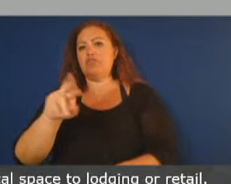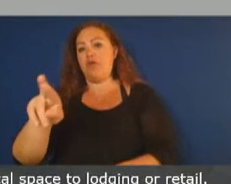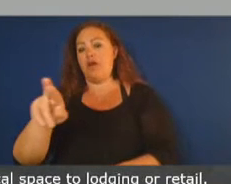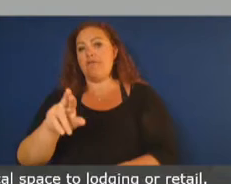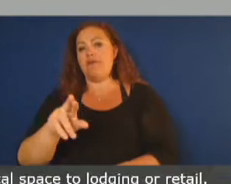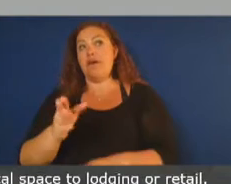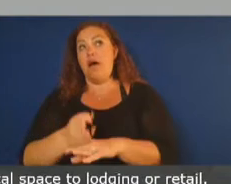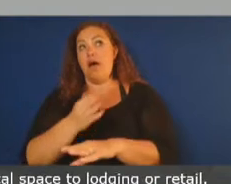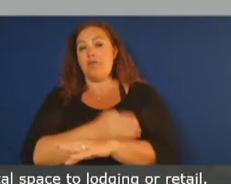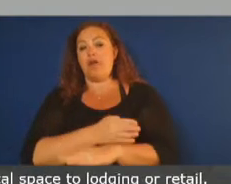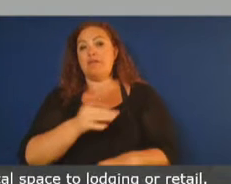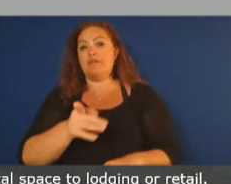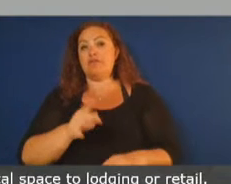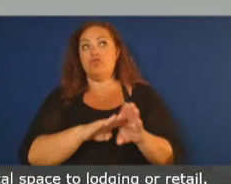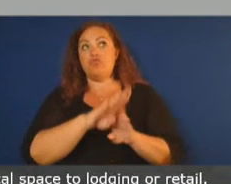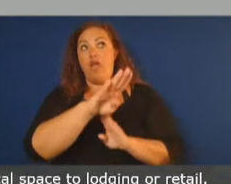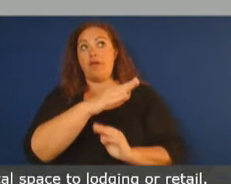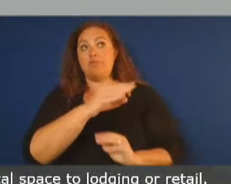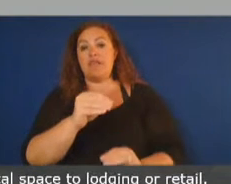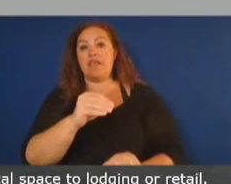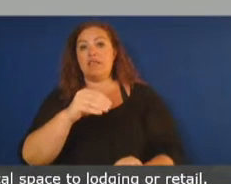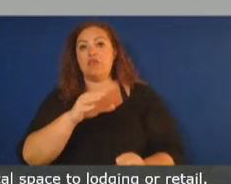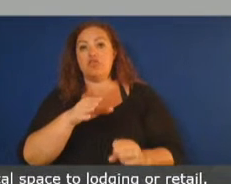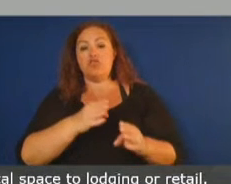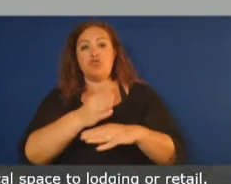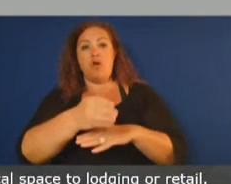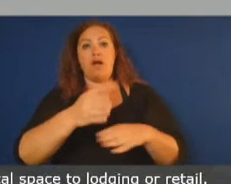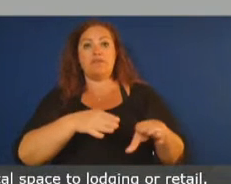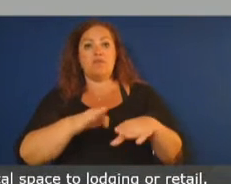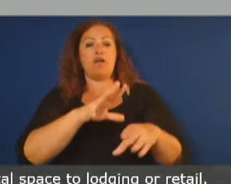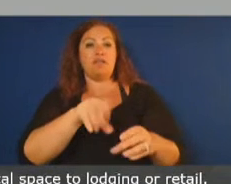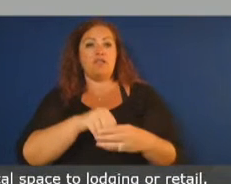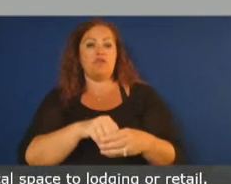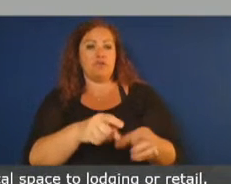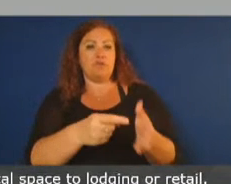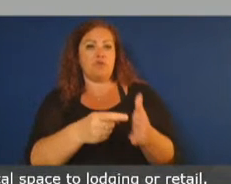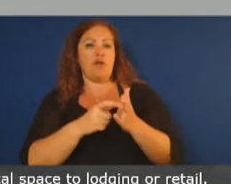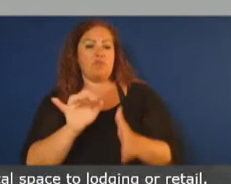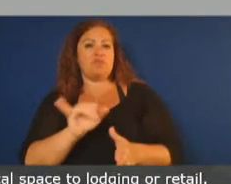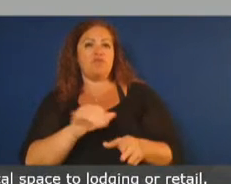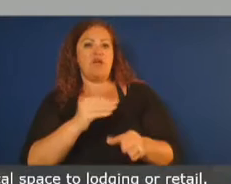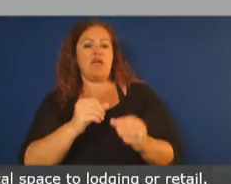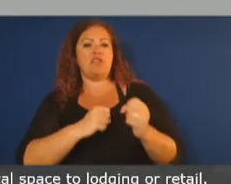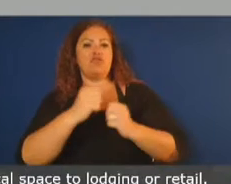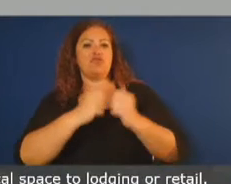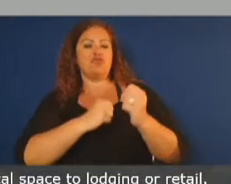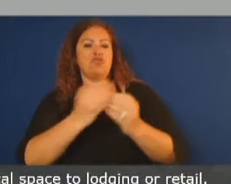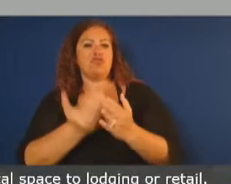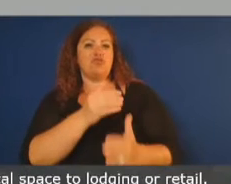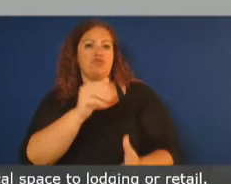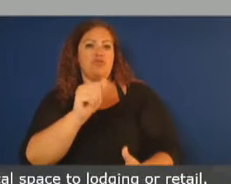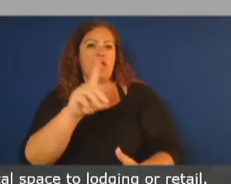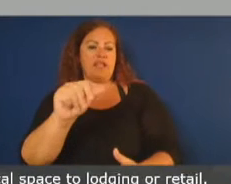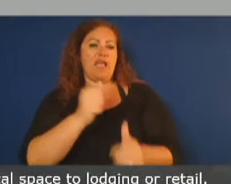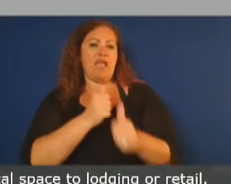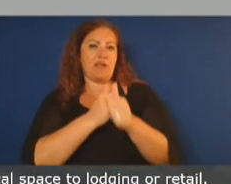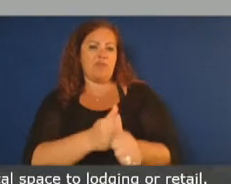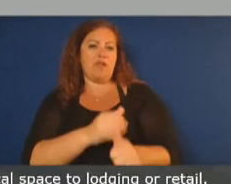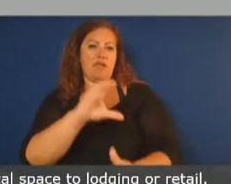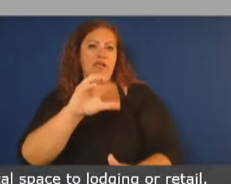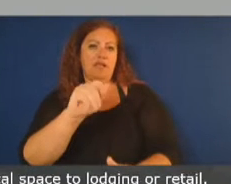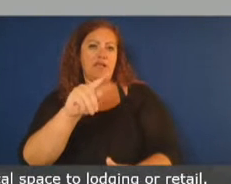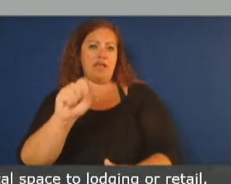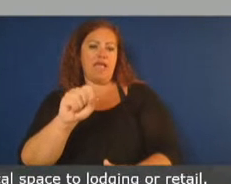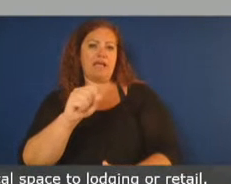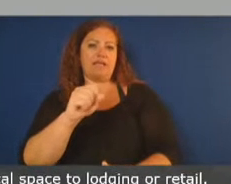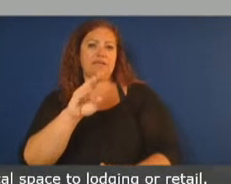crosswalks on Fairview and peont Road Drive have been included in the condition as well along with construction of new ADA compliance CATS Bus pad at the